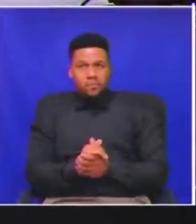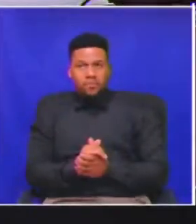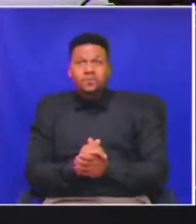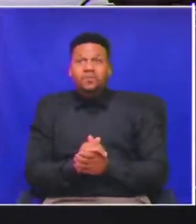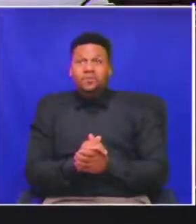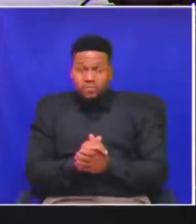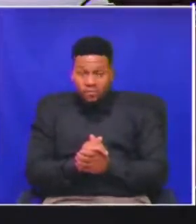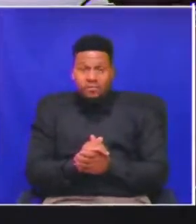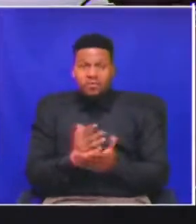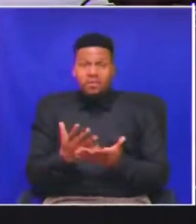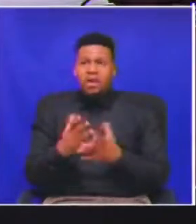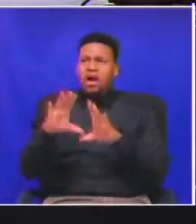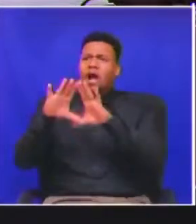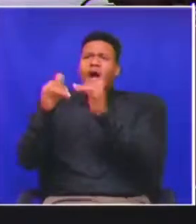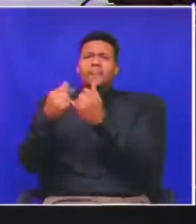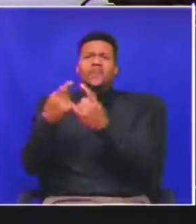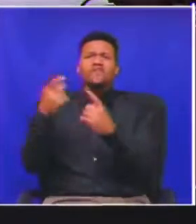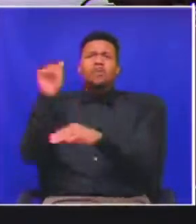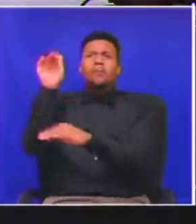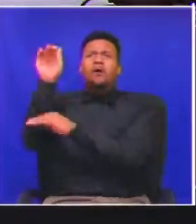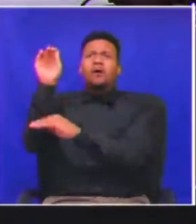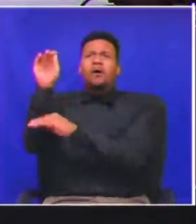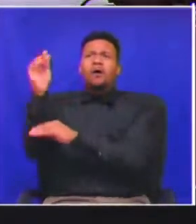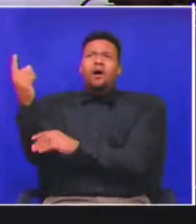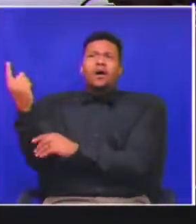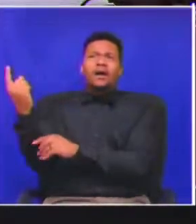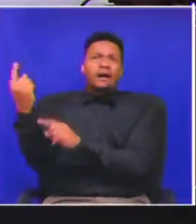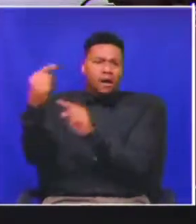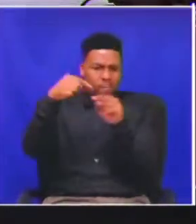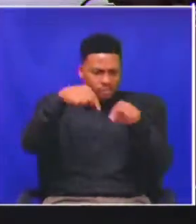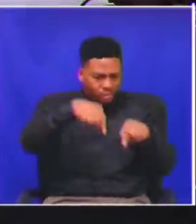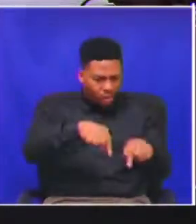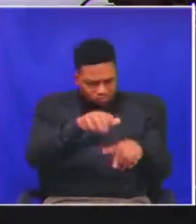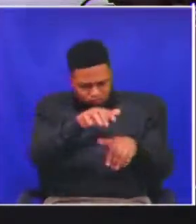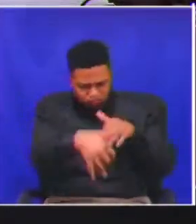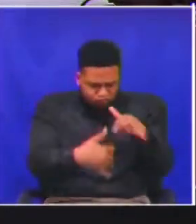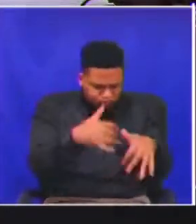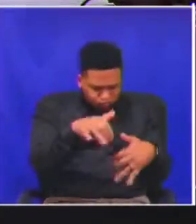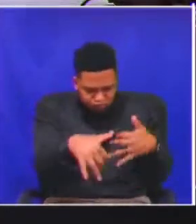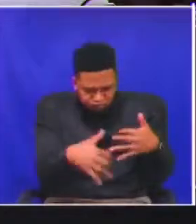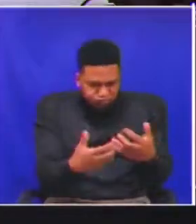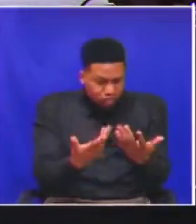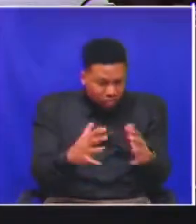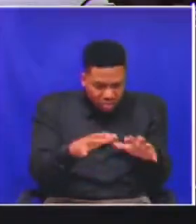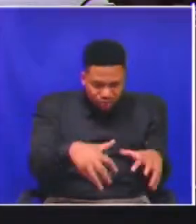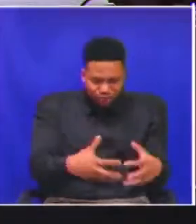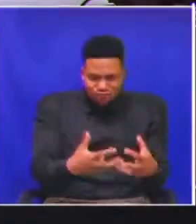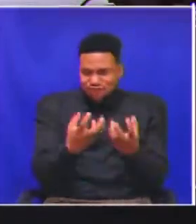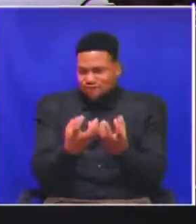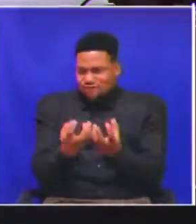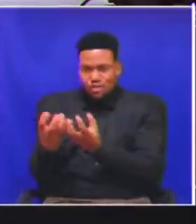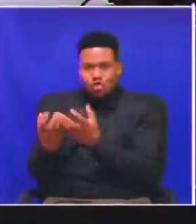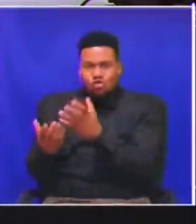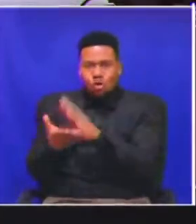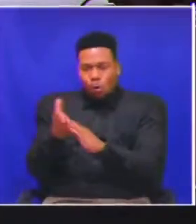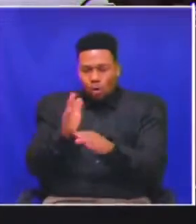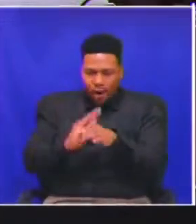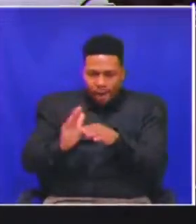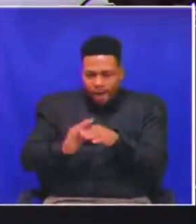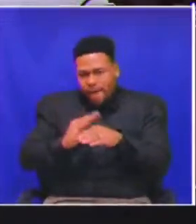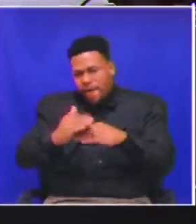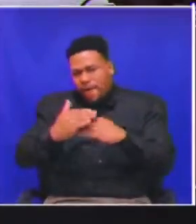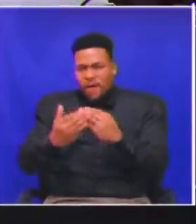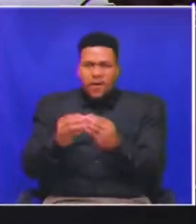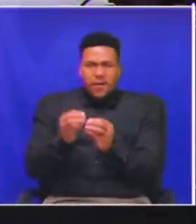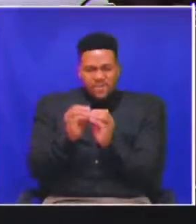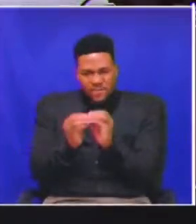from offshore just coming to dig up the soil and taking the minerals and cutting them off without them